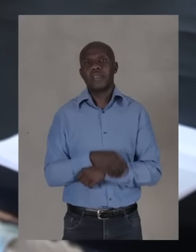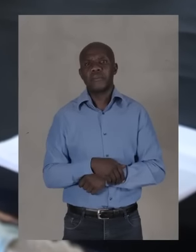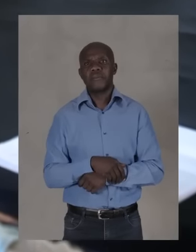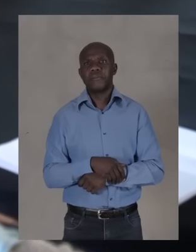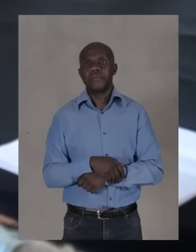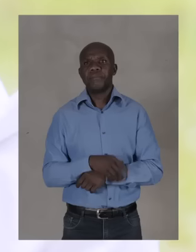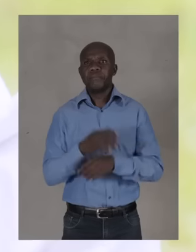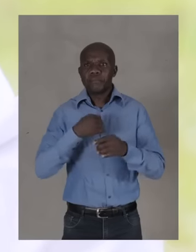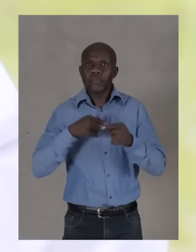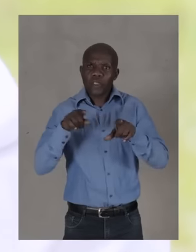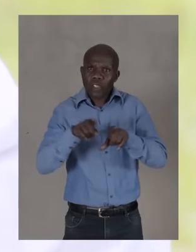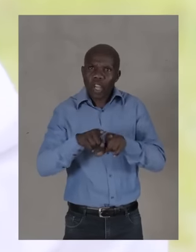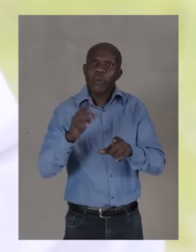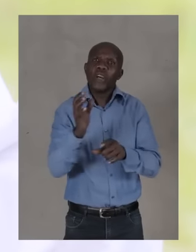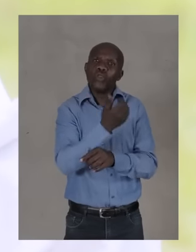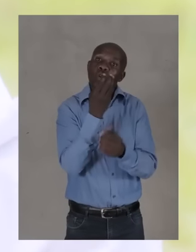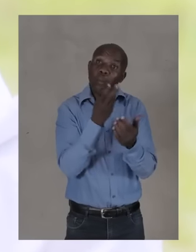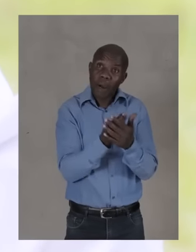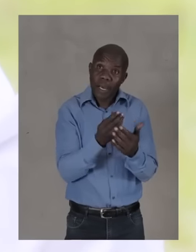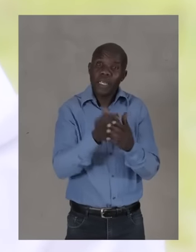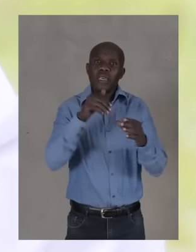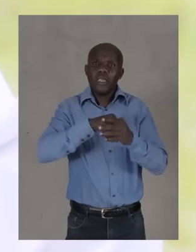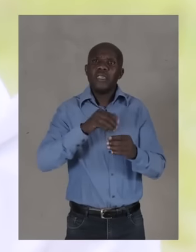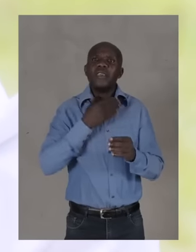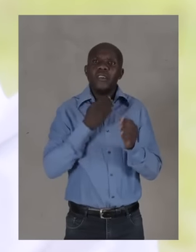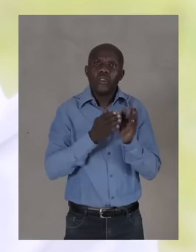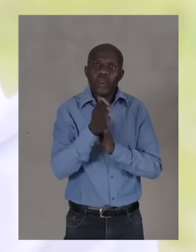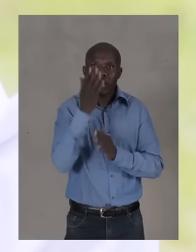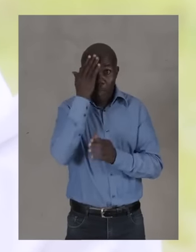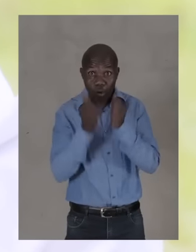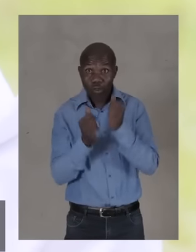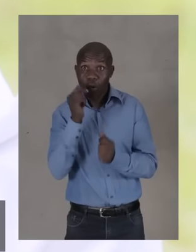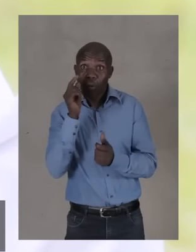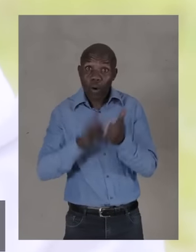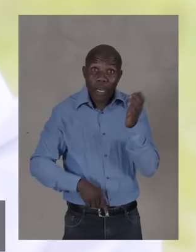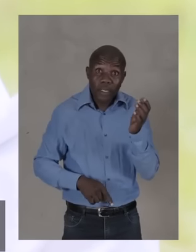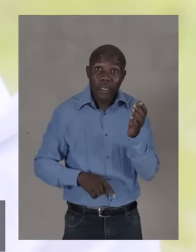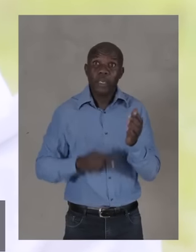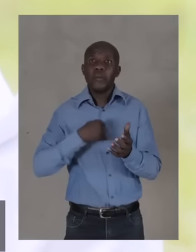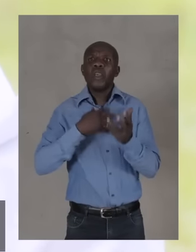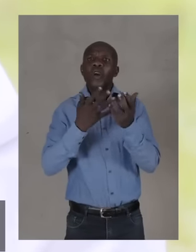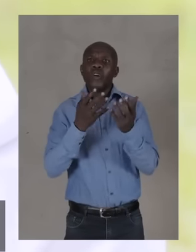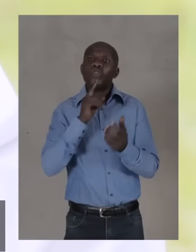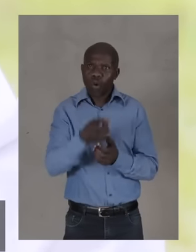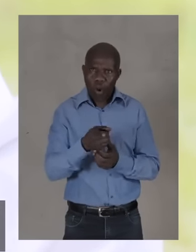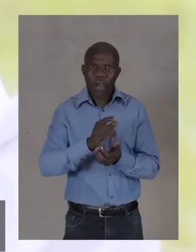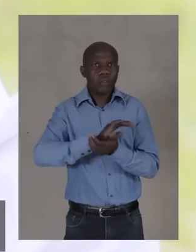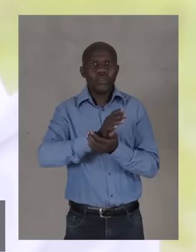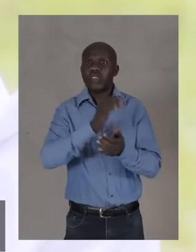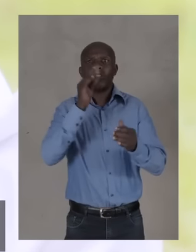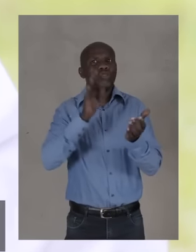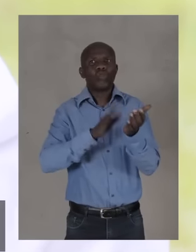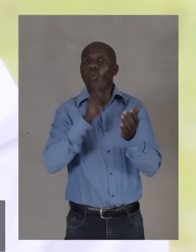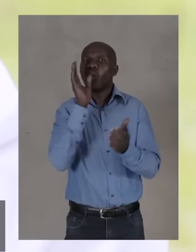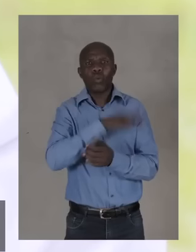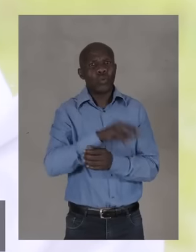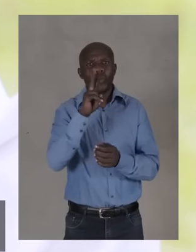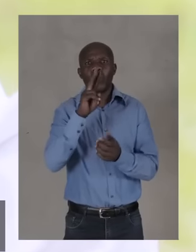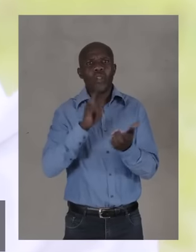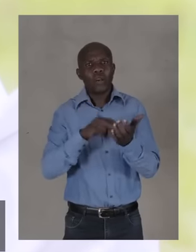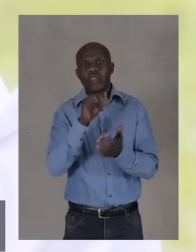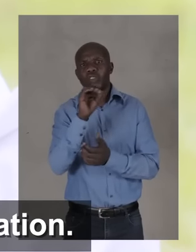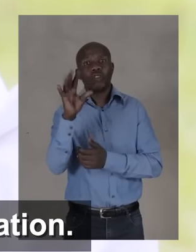programs. Ndakabweza ntamu chini ndakahwa mulumboyu akamboka kuti kuzwa chini ndamani hachikolo mu